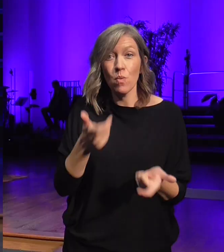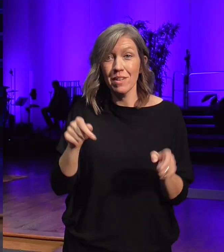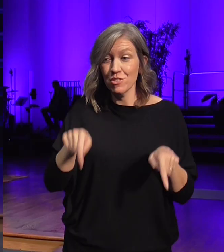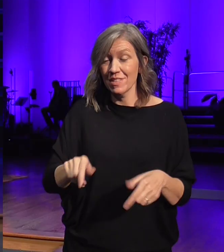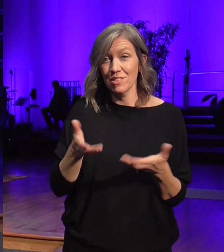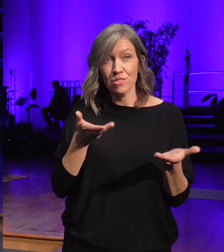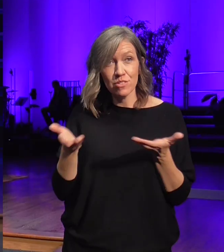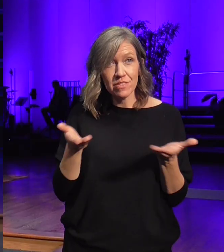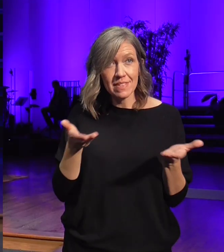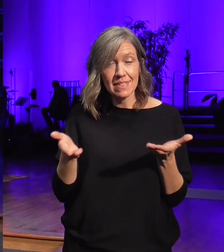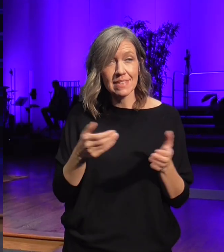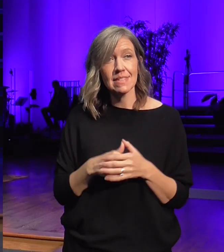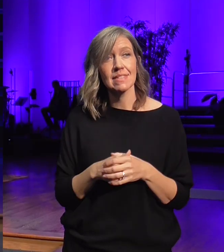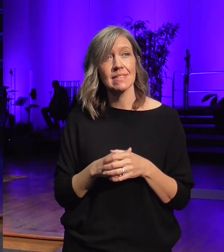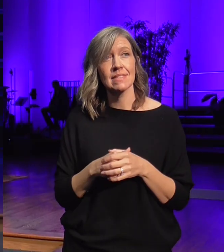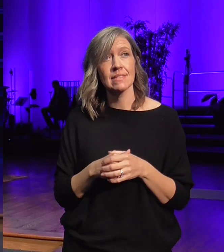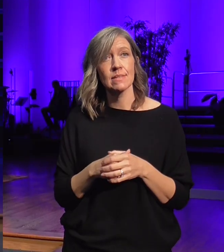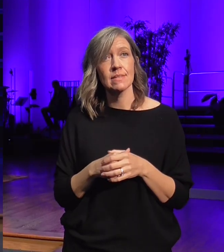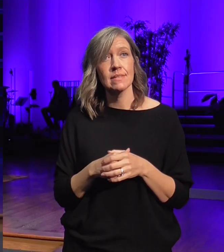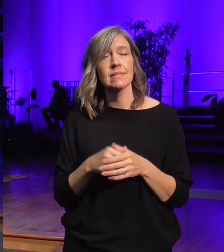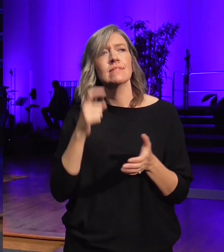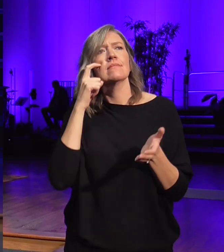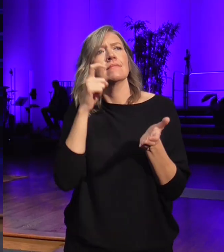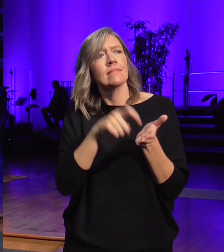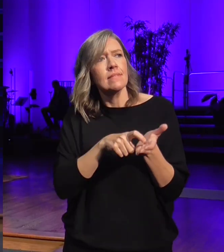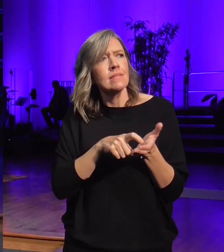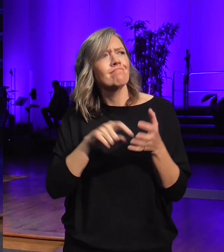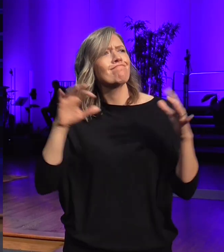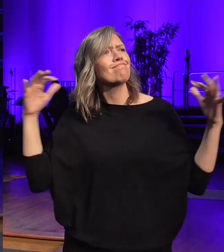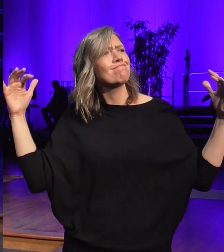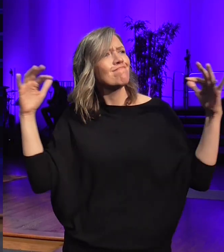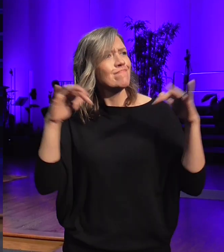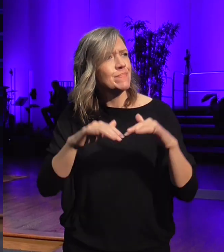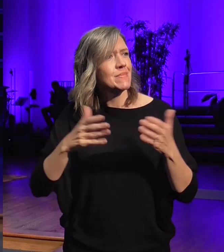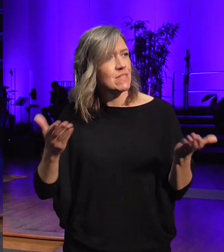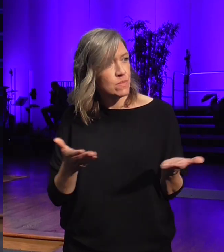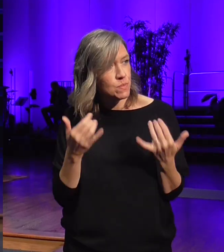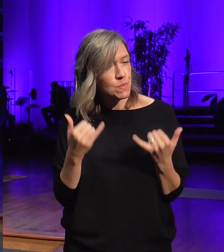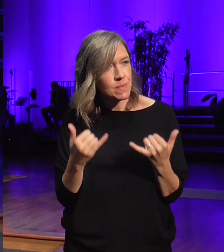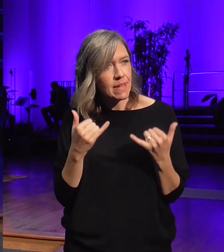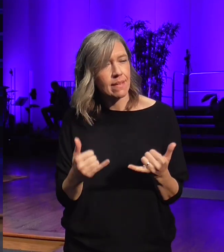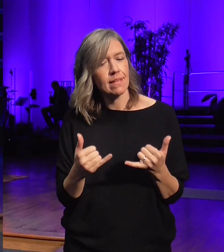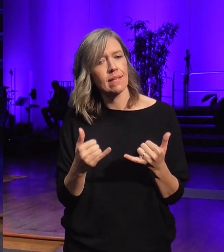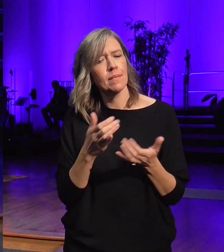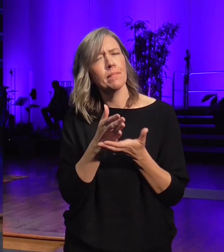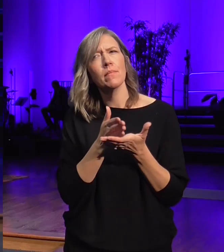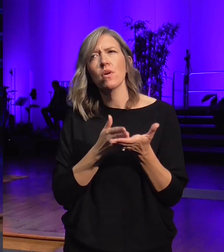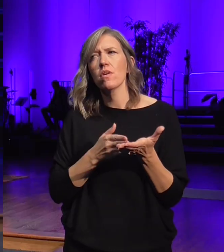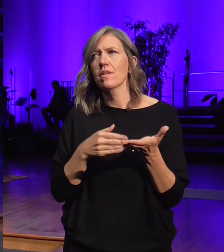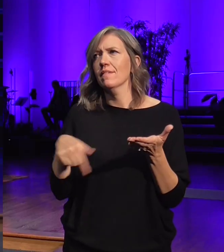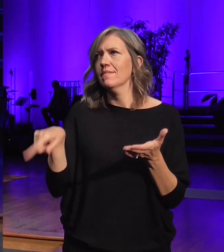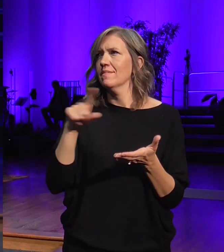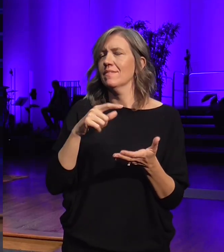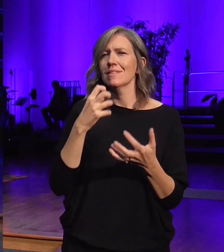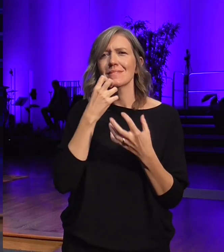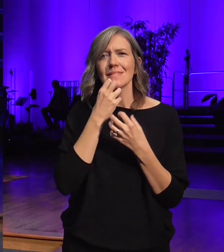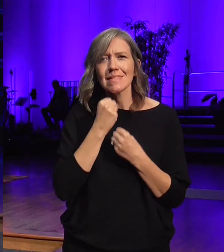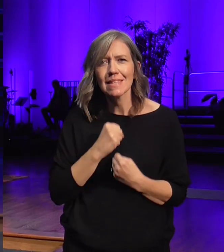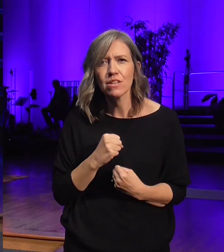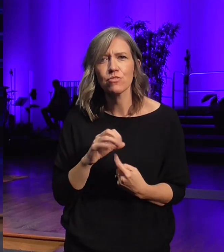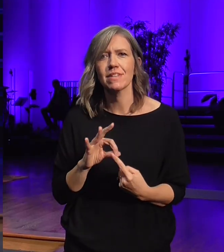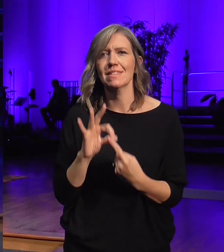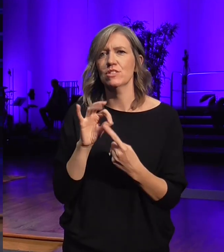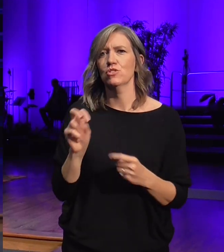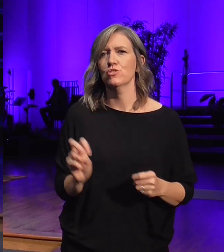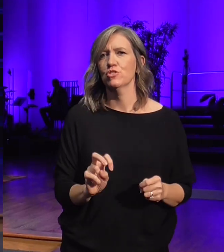service. We recognize that we come here today to be a part of our own sacred journey,